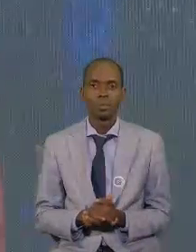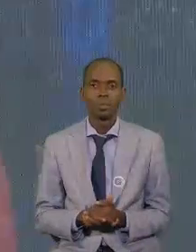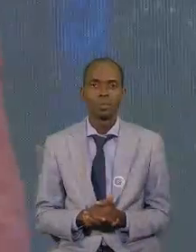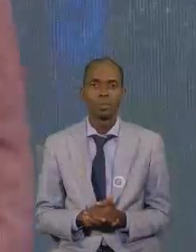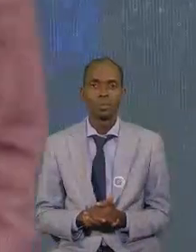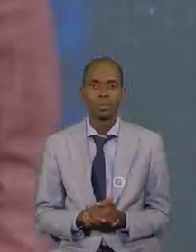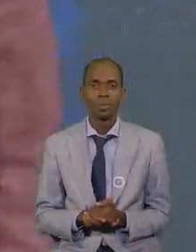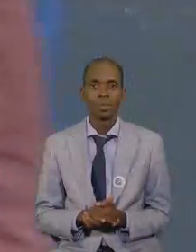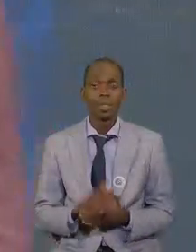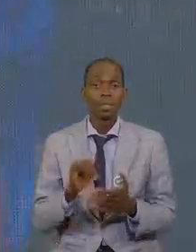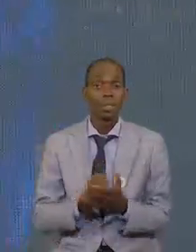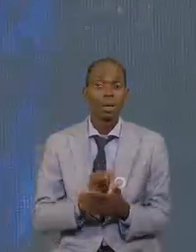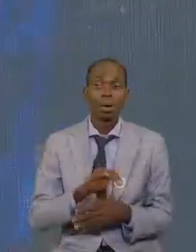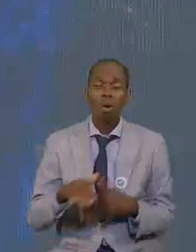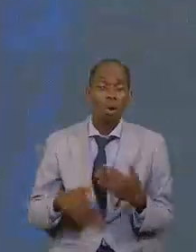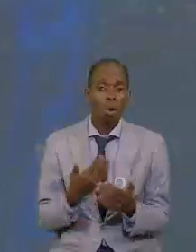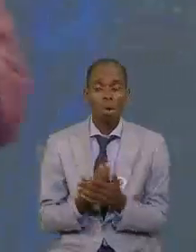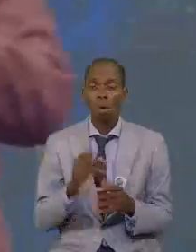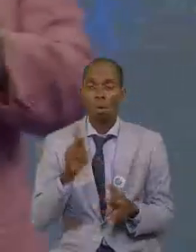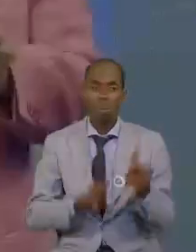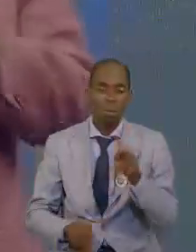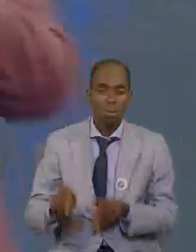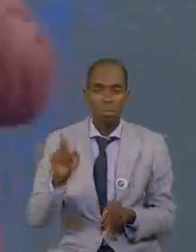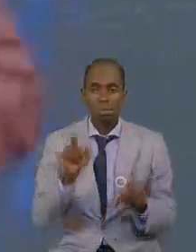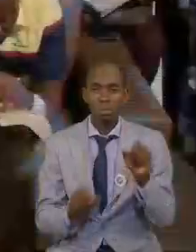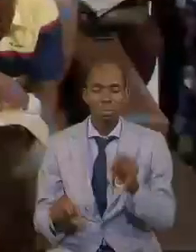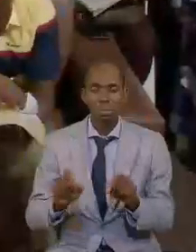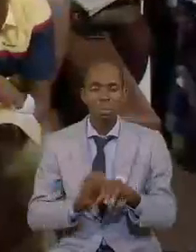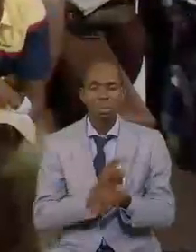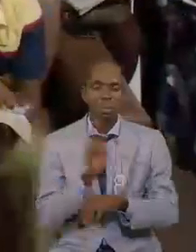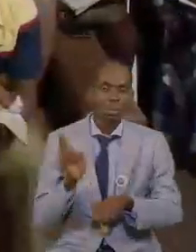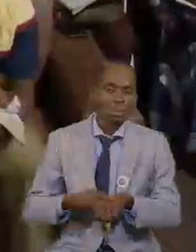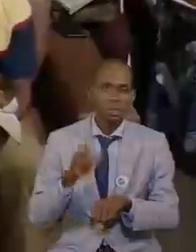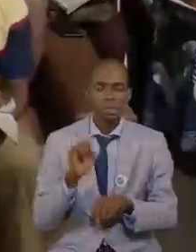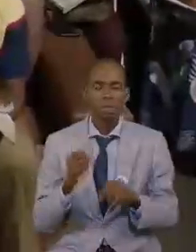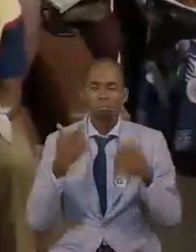that all people, all nations, and all languages should serve him.